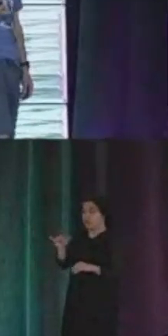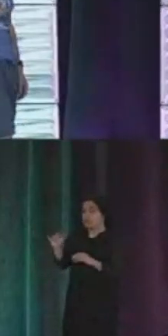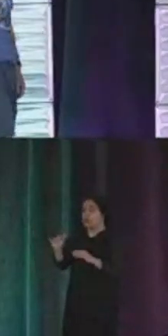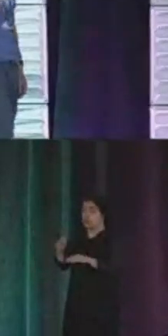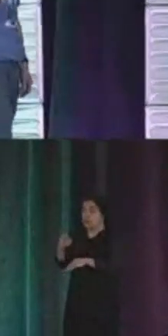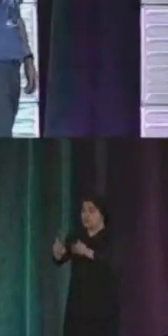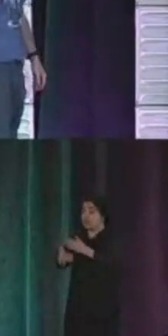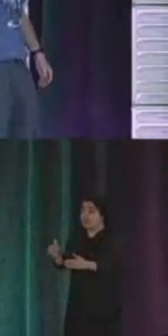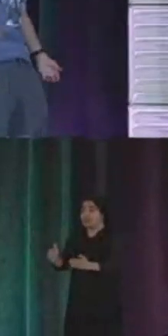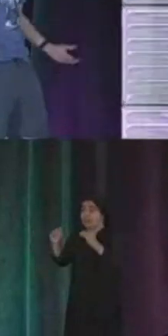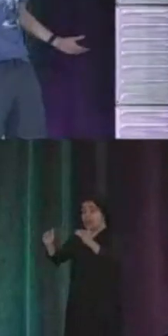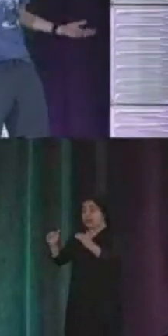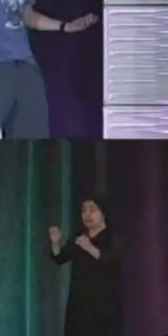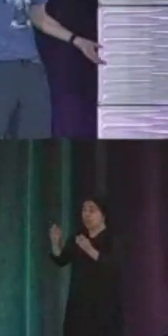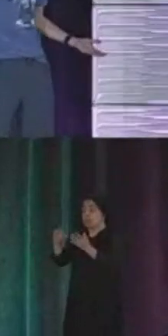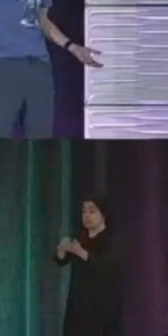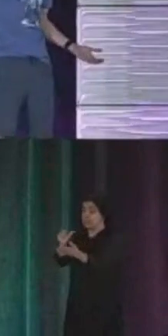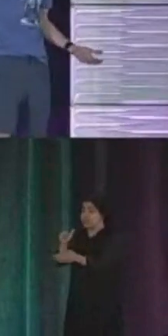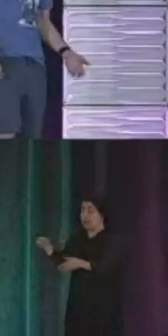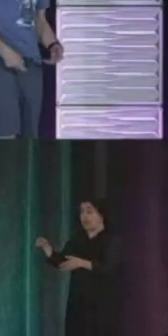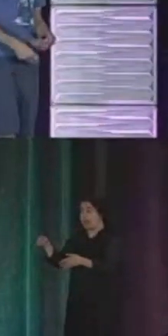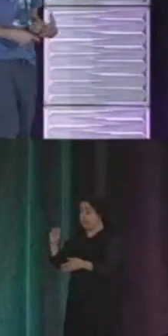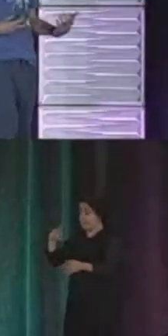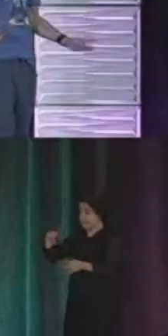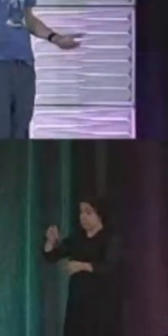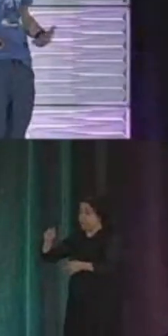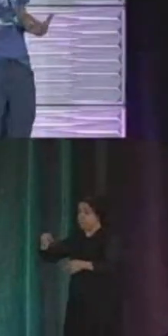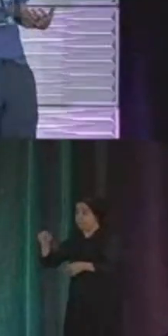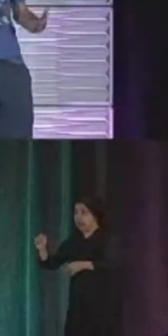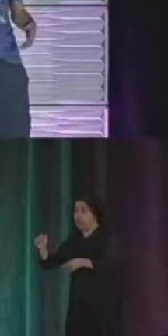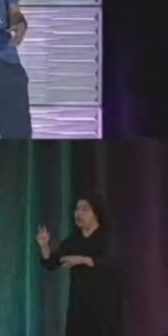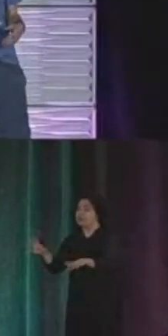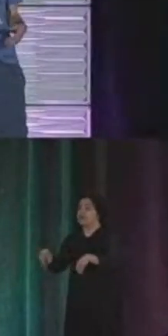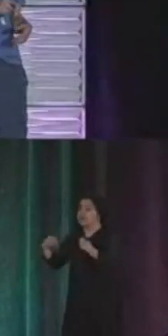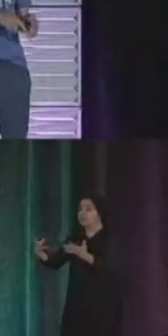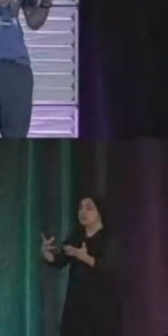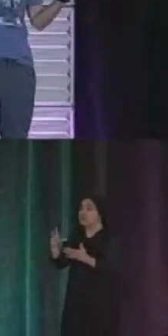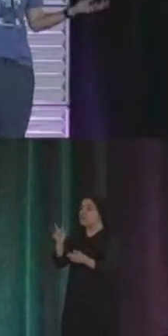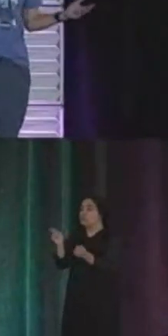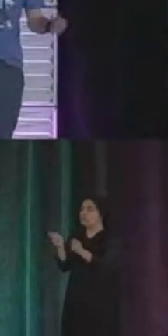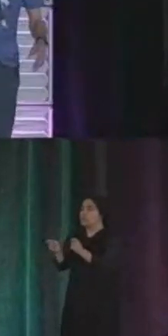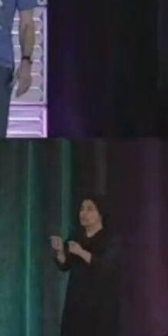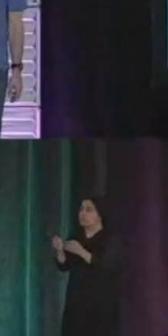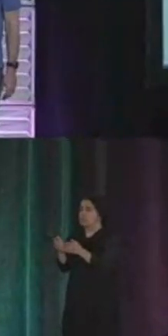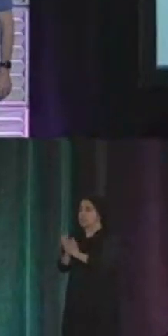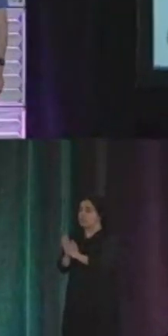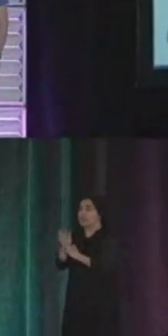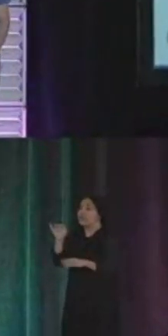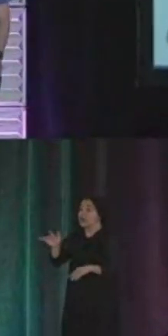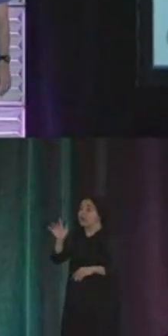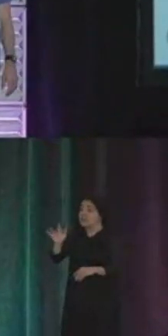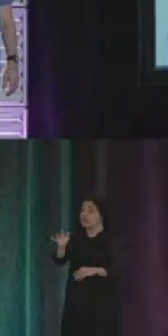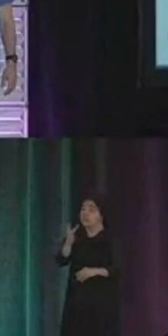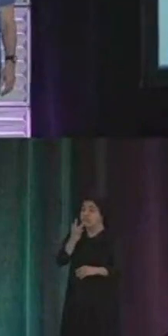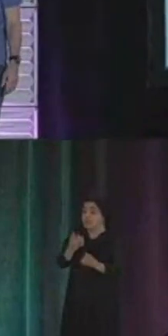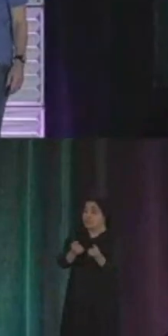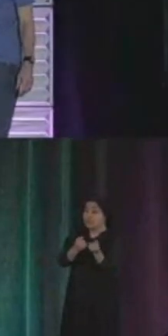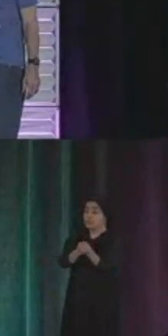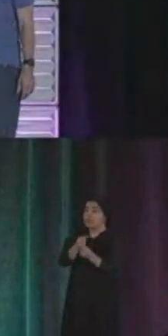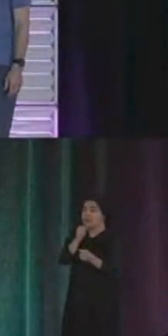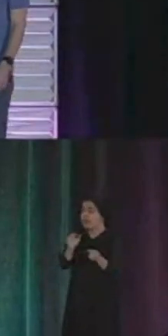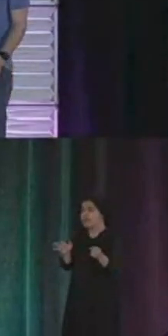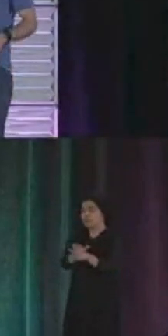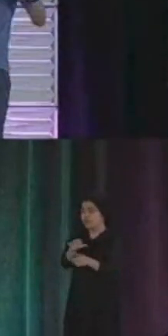multi-page apps, also gave us an inline mutation request. This is something we couldn't do before. So now we can favorite a tweet and not have to full page refresh. So the user submits a